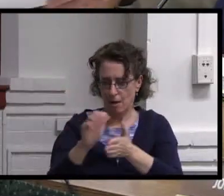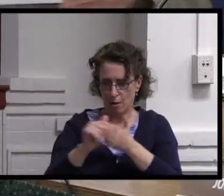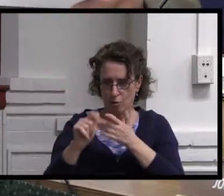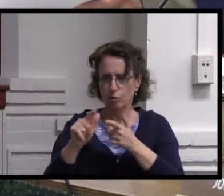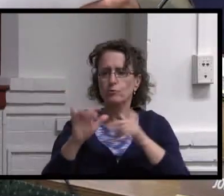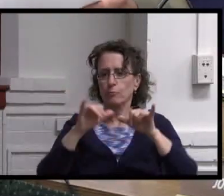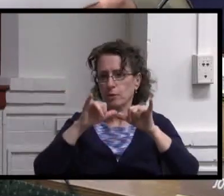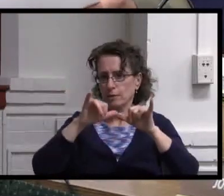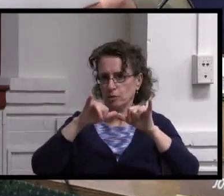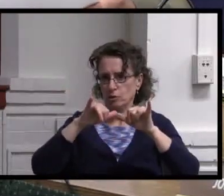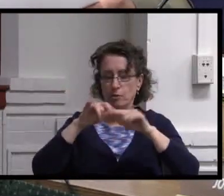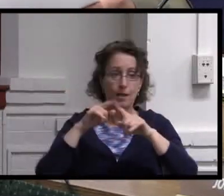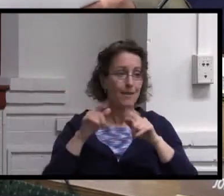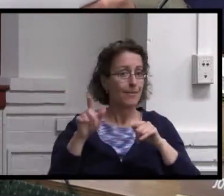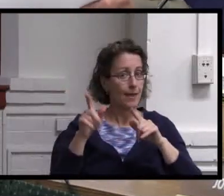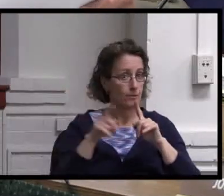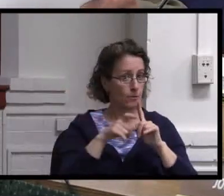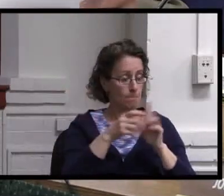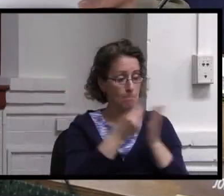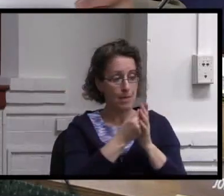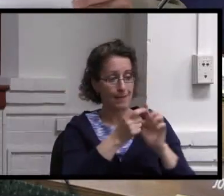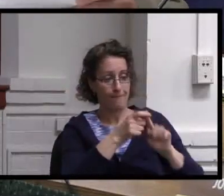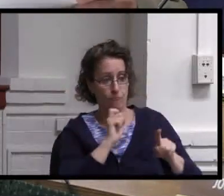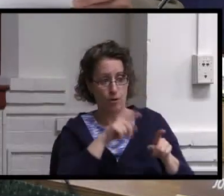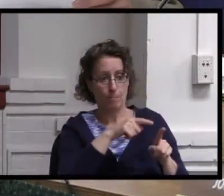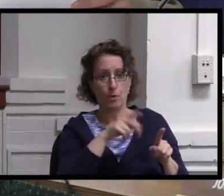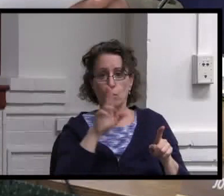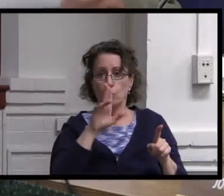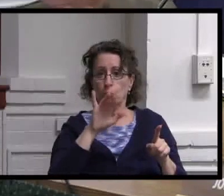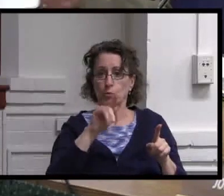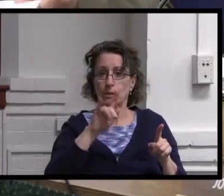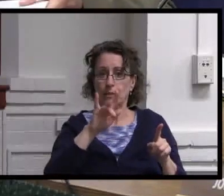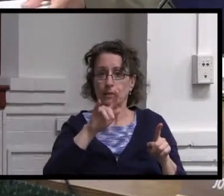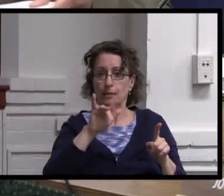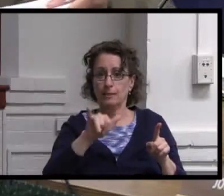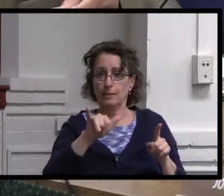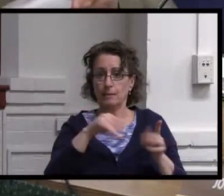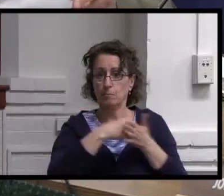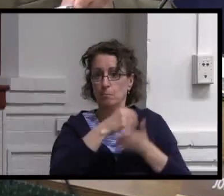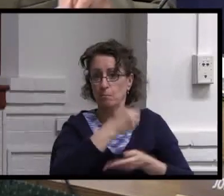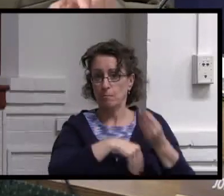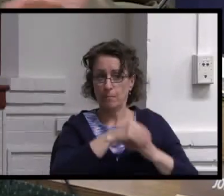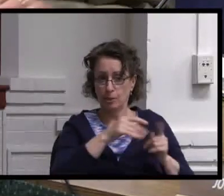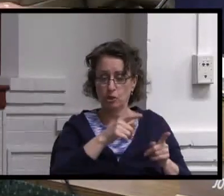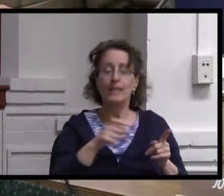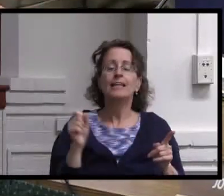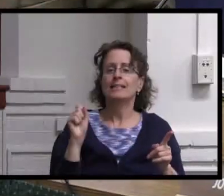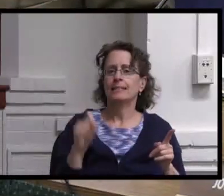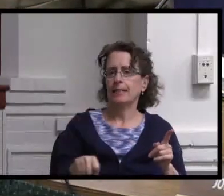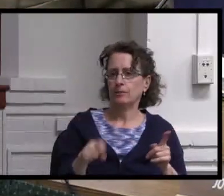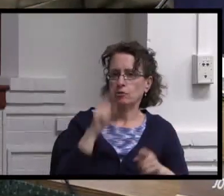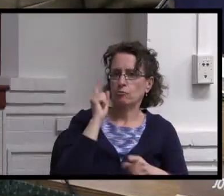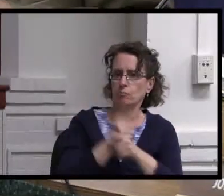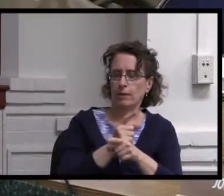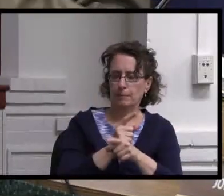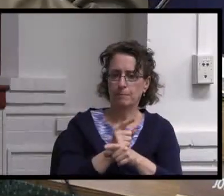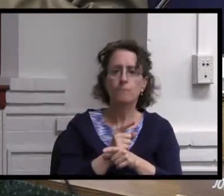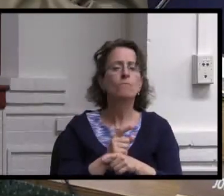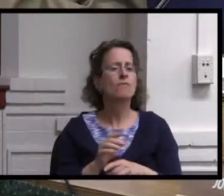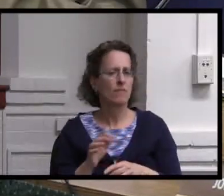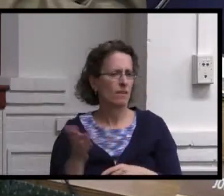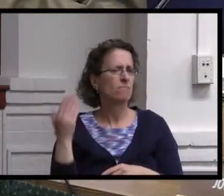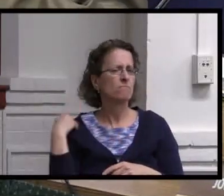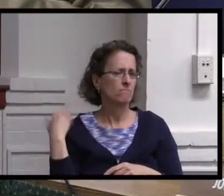the utility budget, correct? That's correct. Yep. Yep. And it is within that budget. The night that we talked about